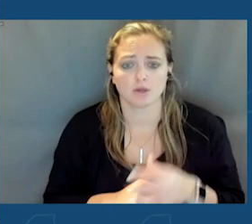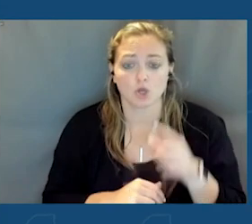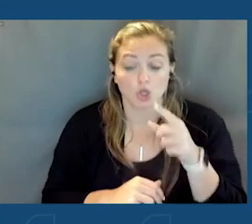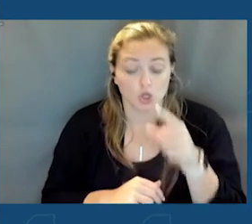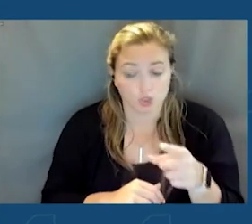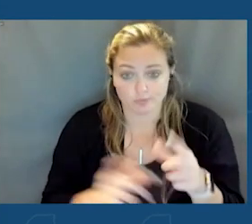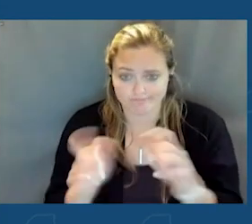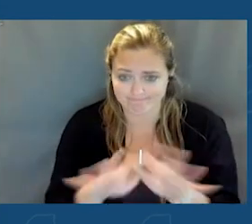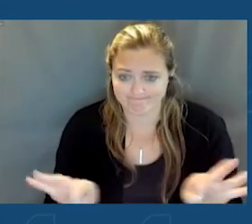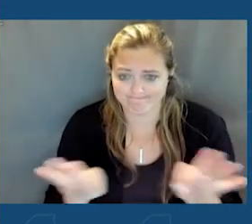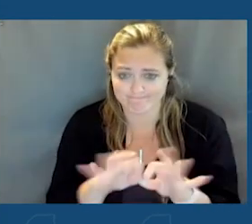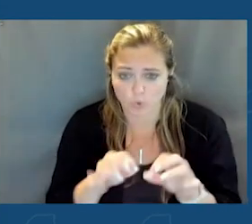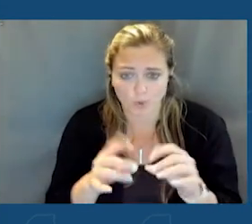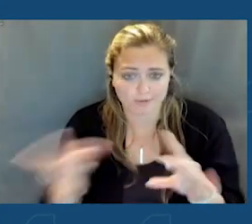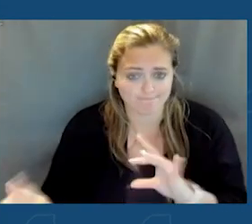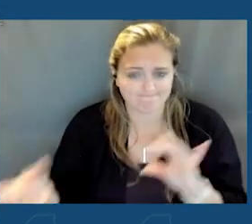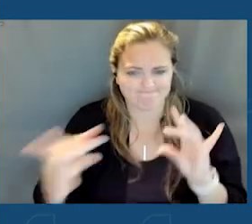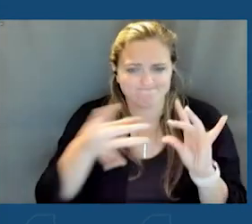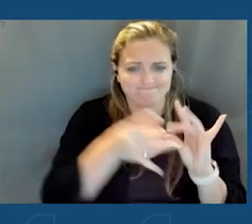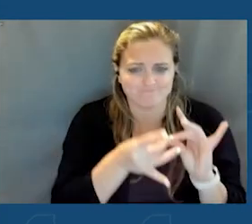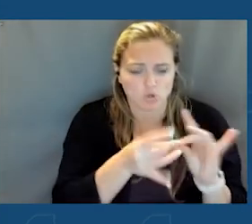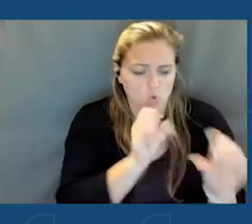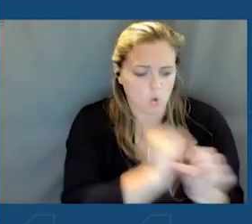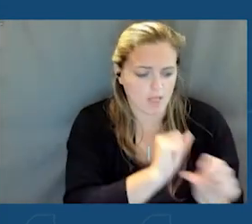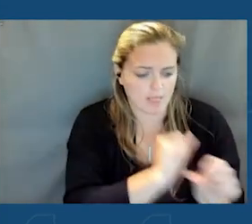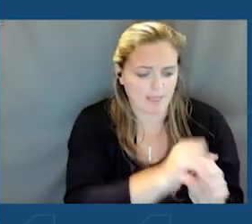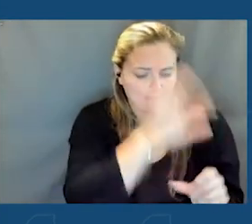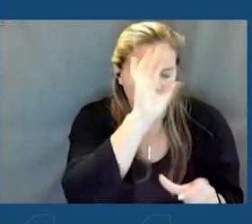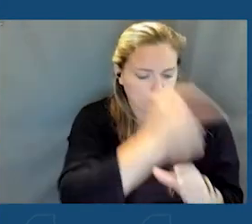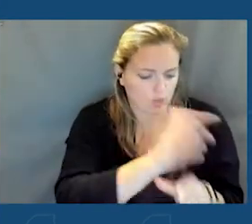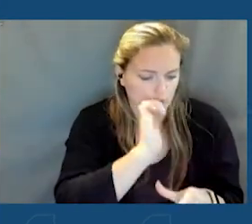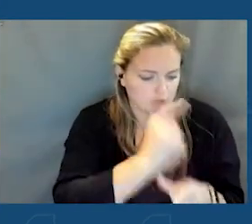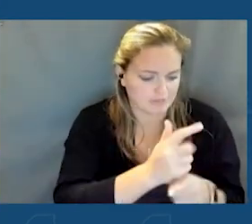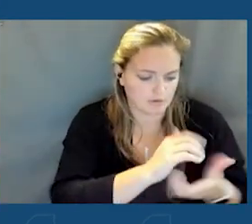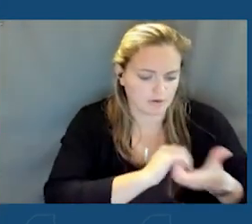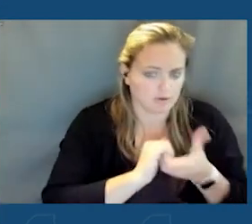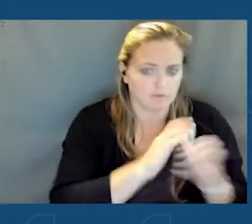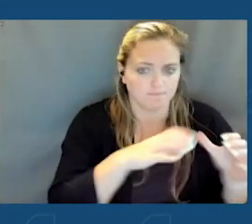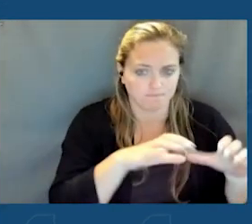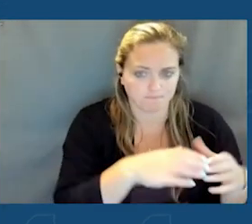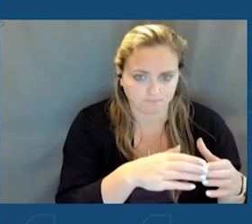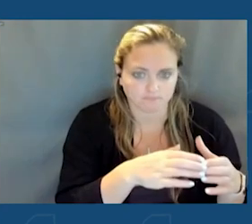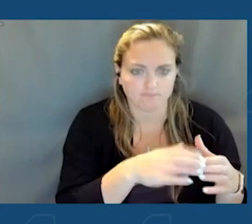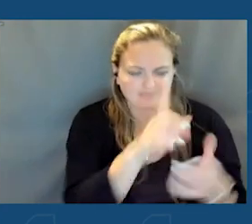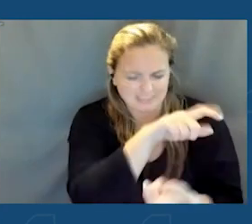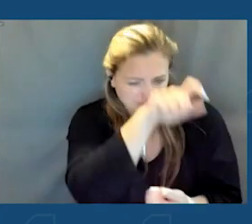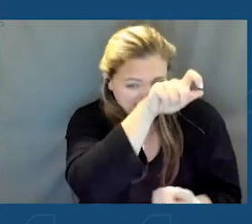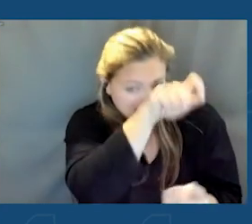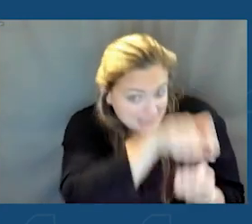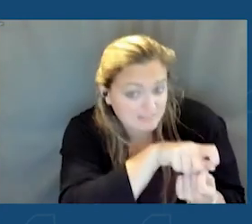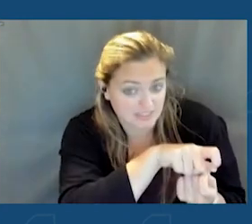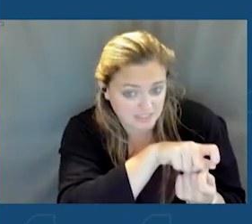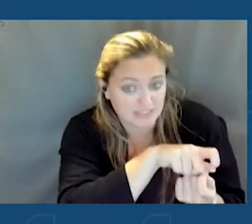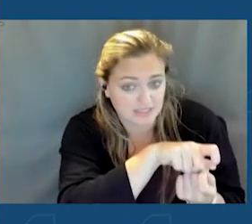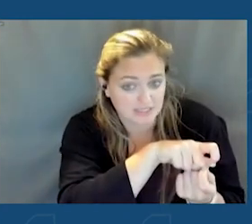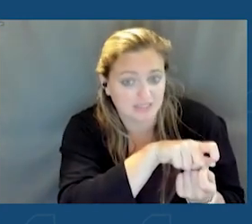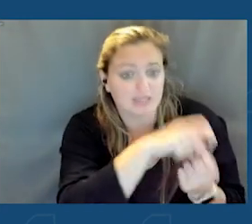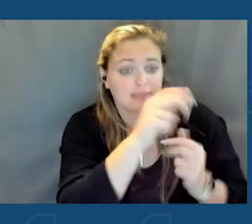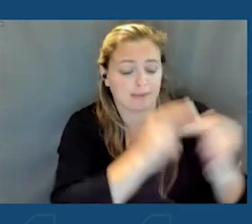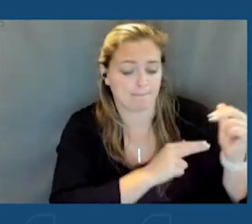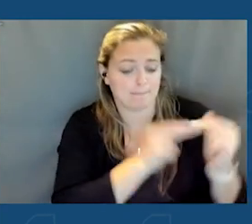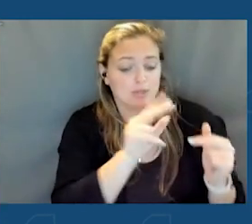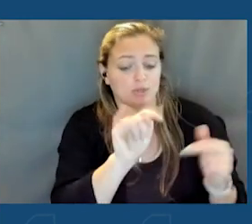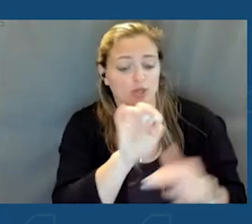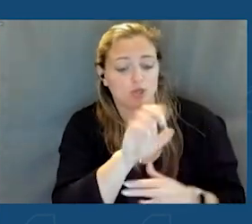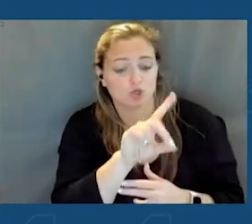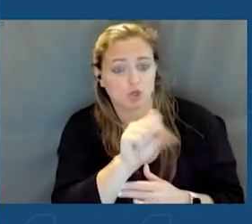important bridge to our labor brothers and sisters, particularly the building trades